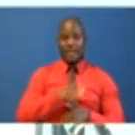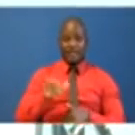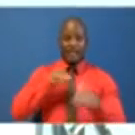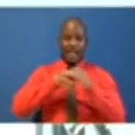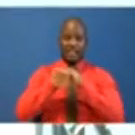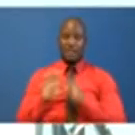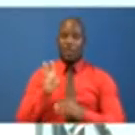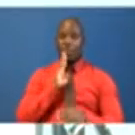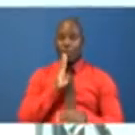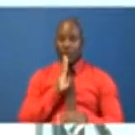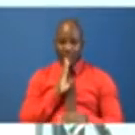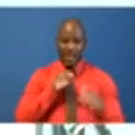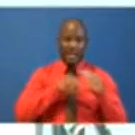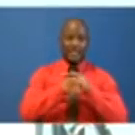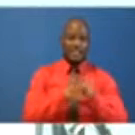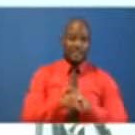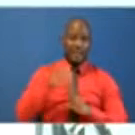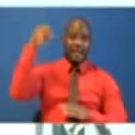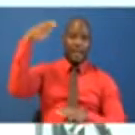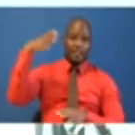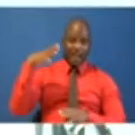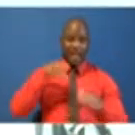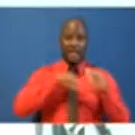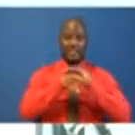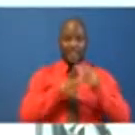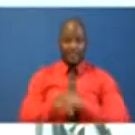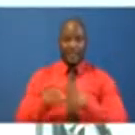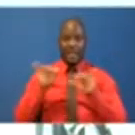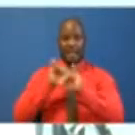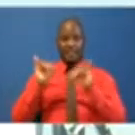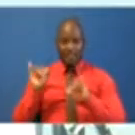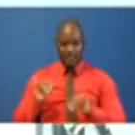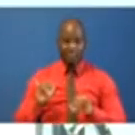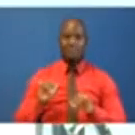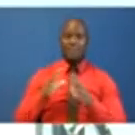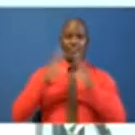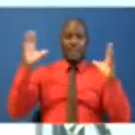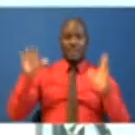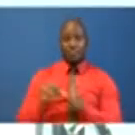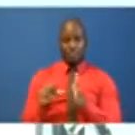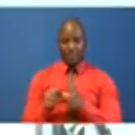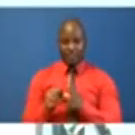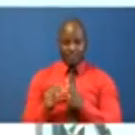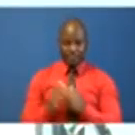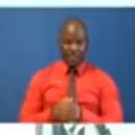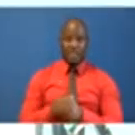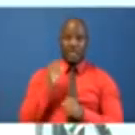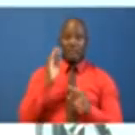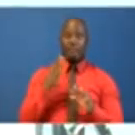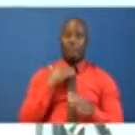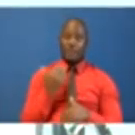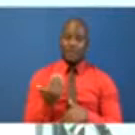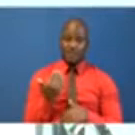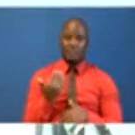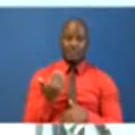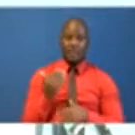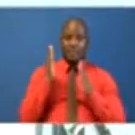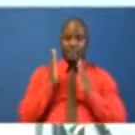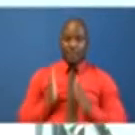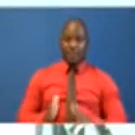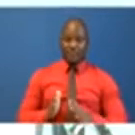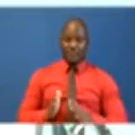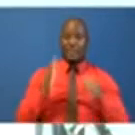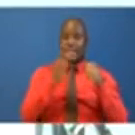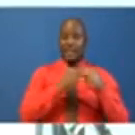access to water access to electricity access to sanitation becomes a huge issue it is wild renowned that the person in